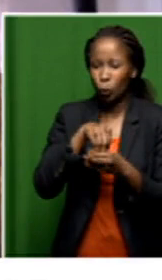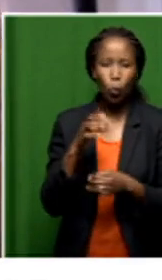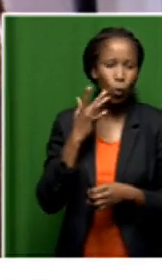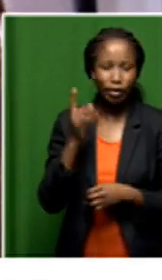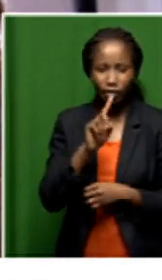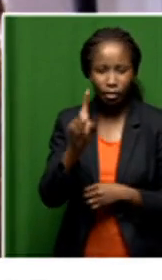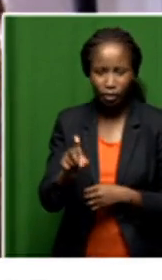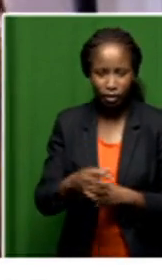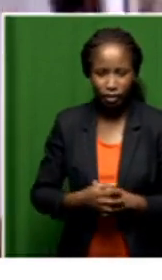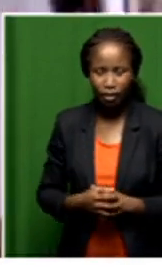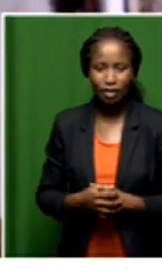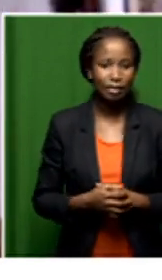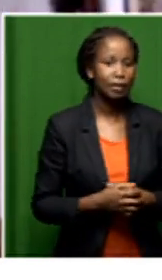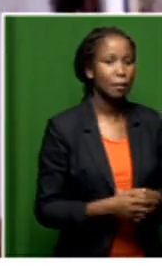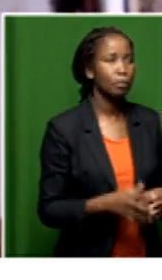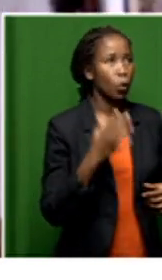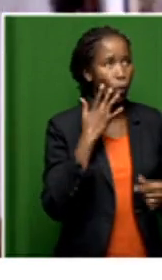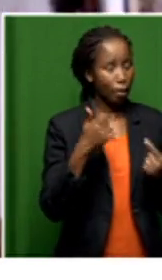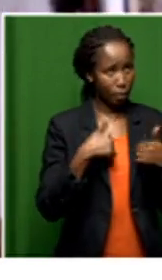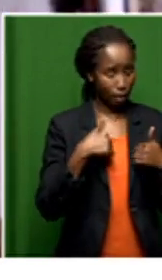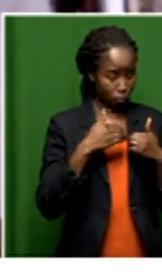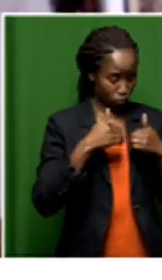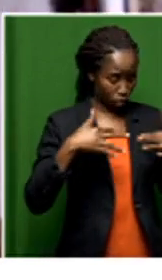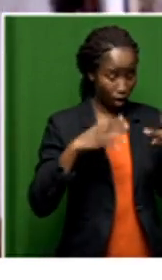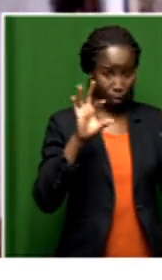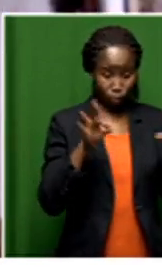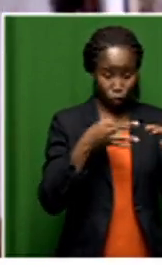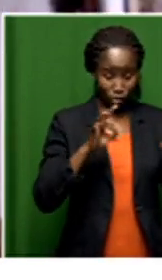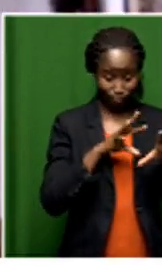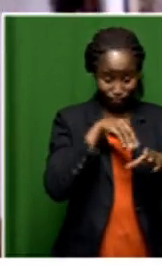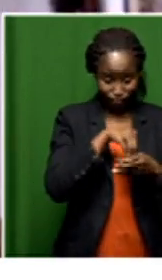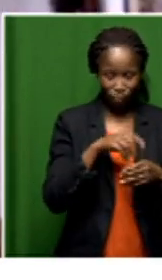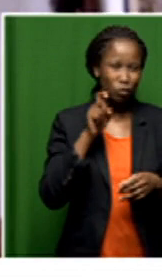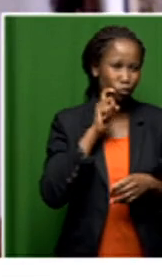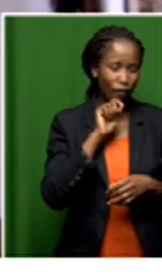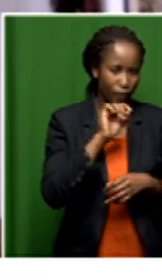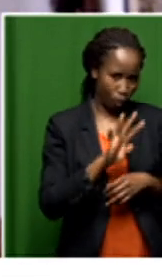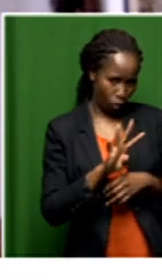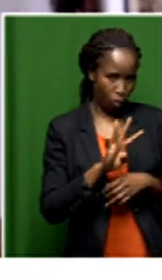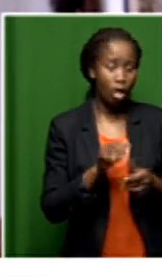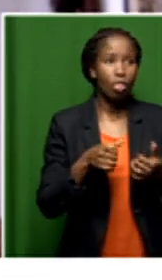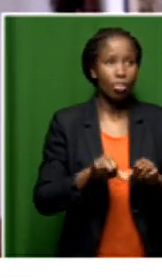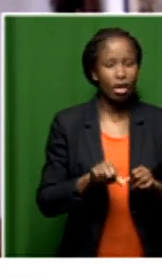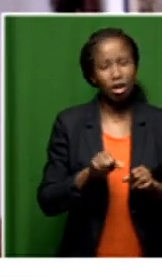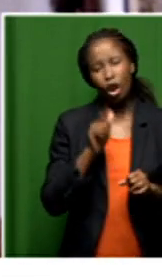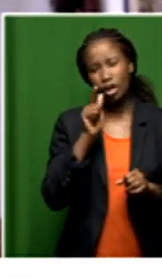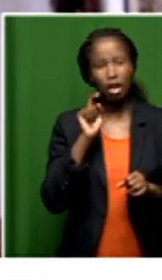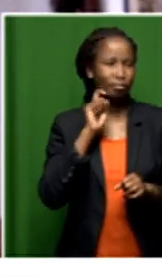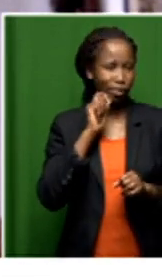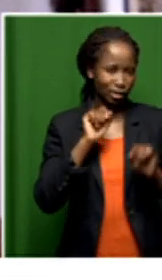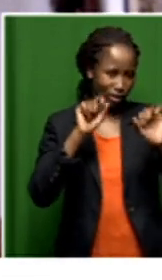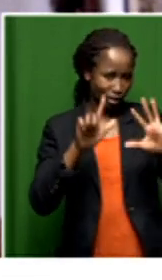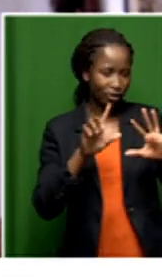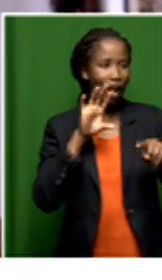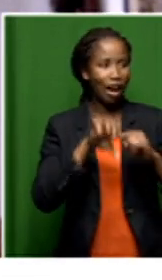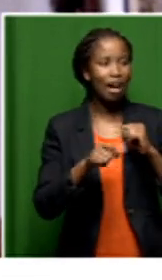So when I first fell in love with music, I was probably 4 years old, but began to understand it when I was about 7. I was actually, it